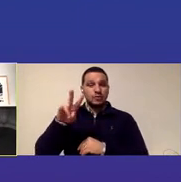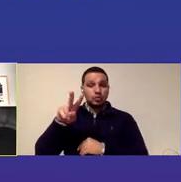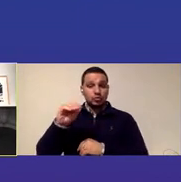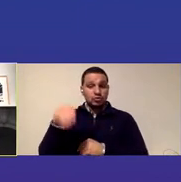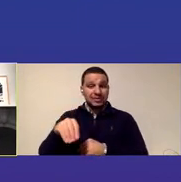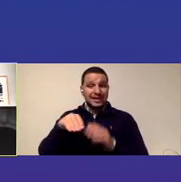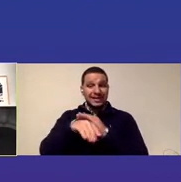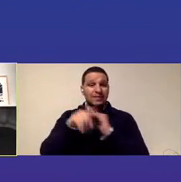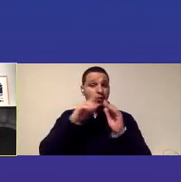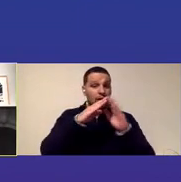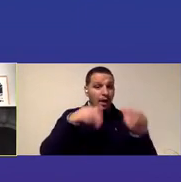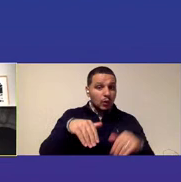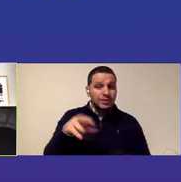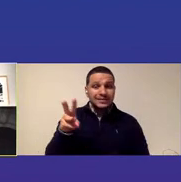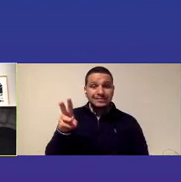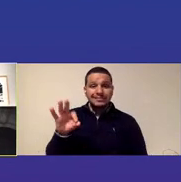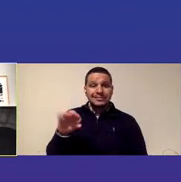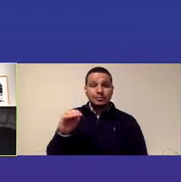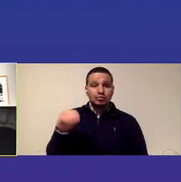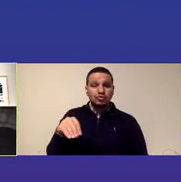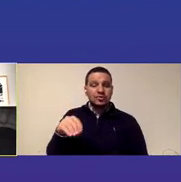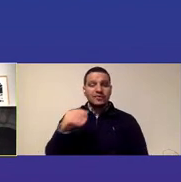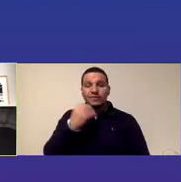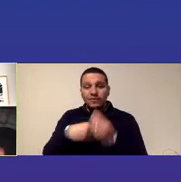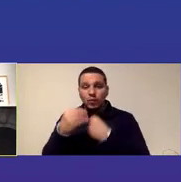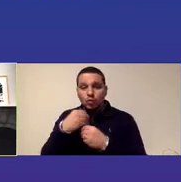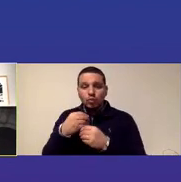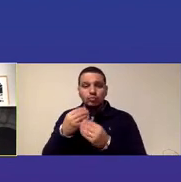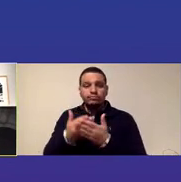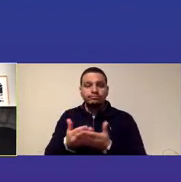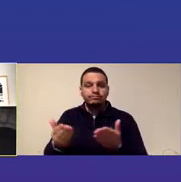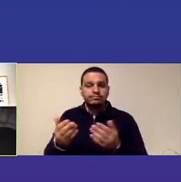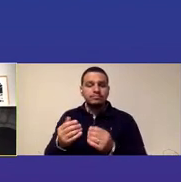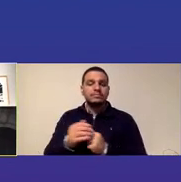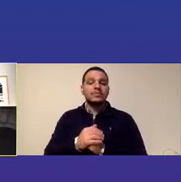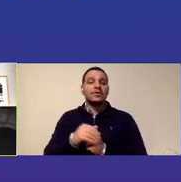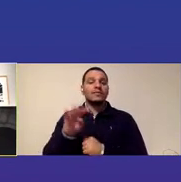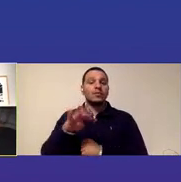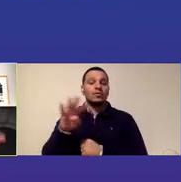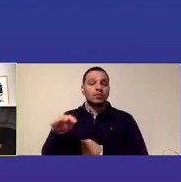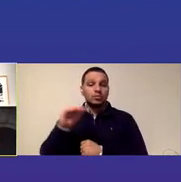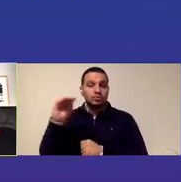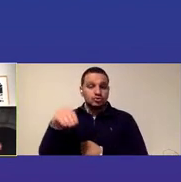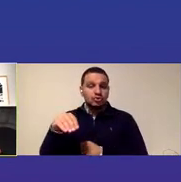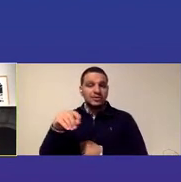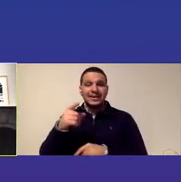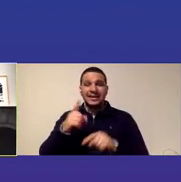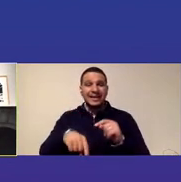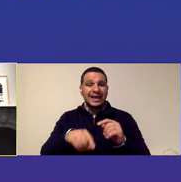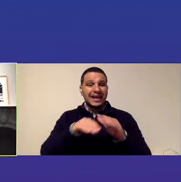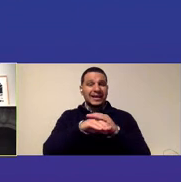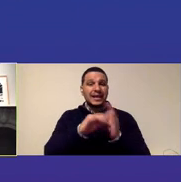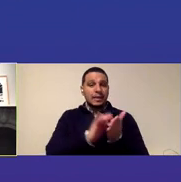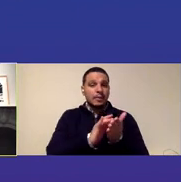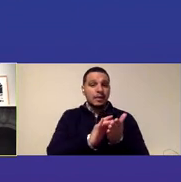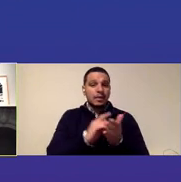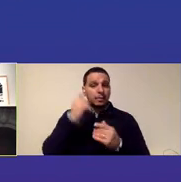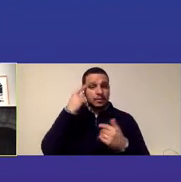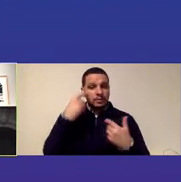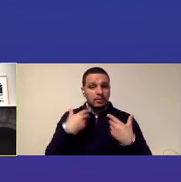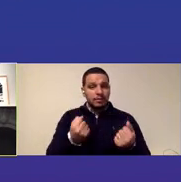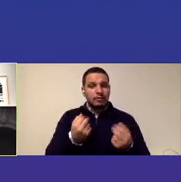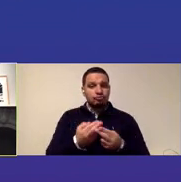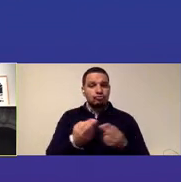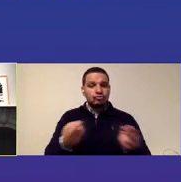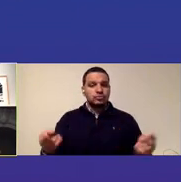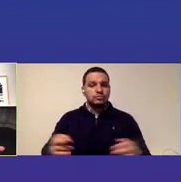housing, 69% to food and groceries. 44% can't access medical and mental health